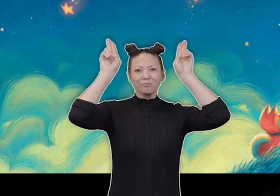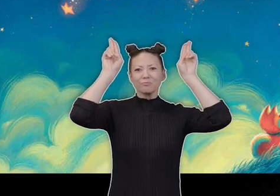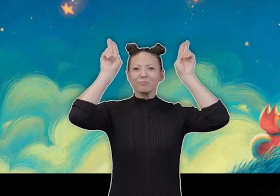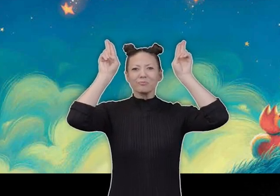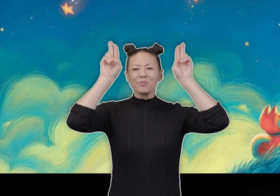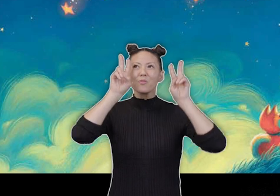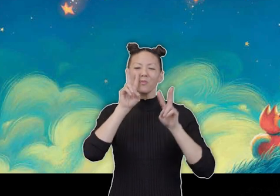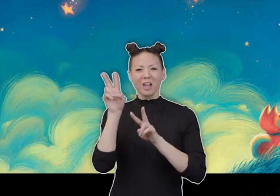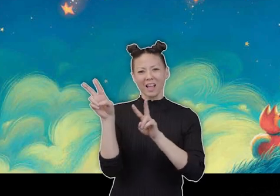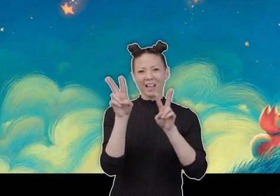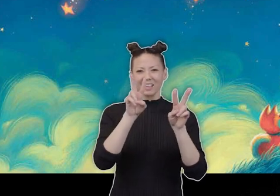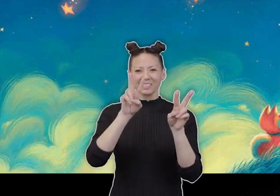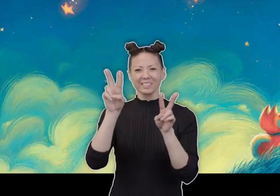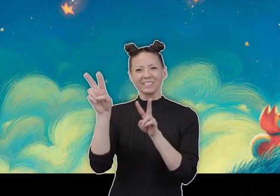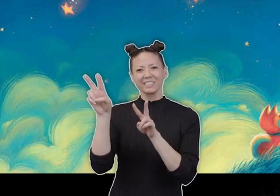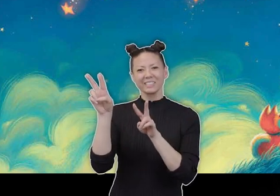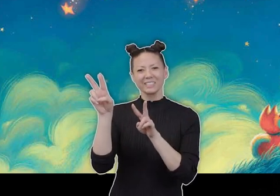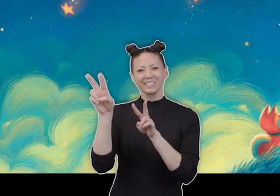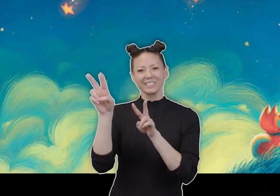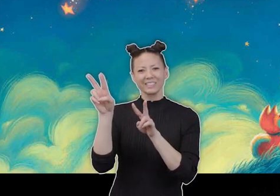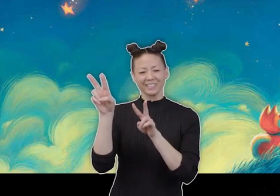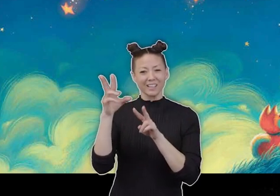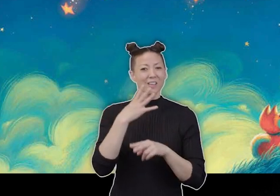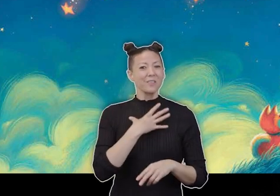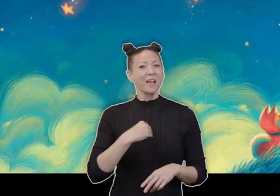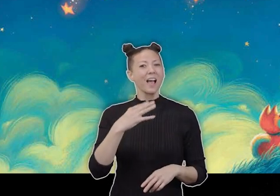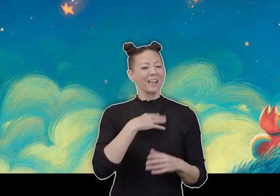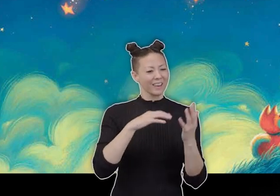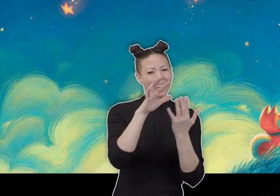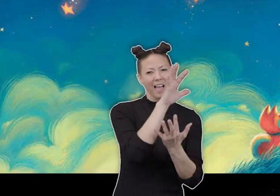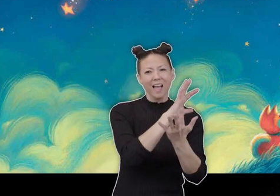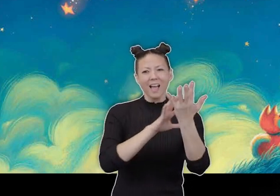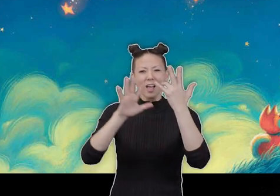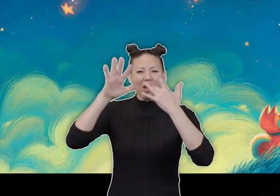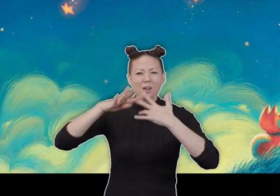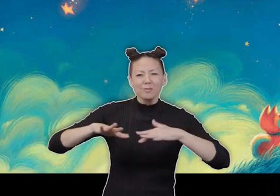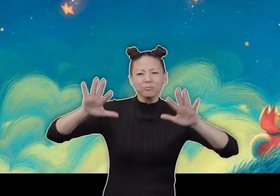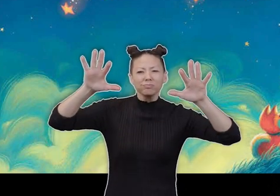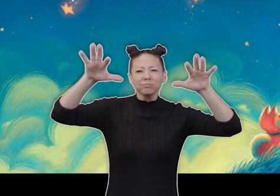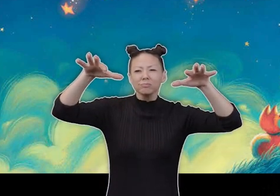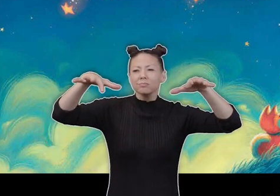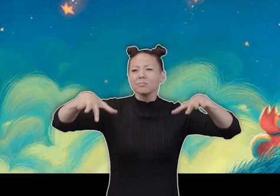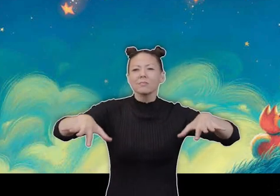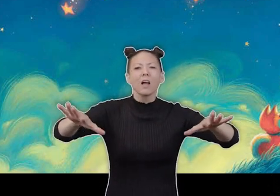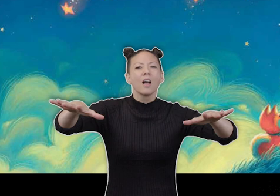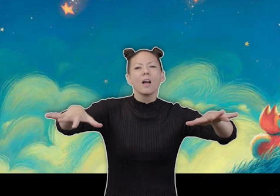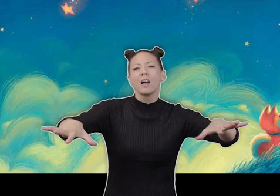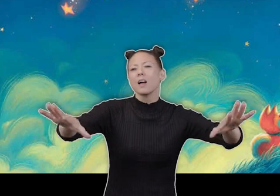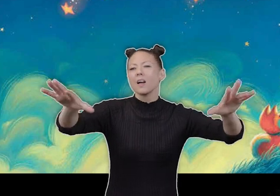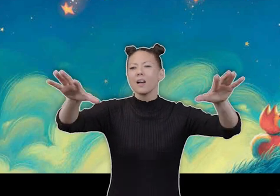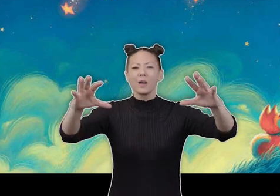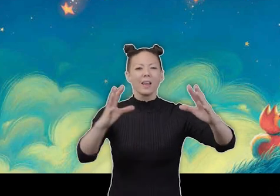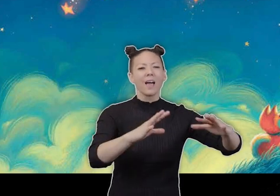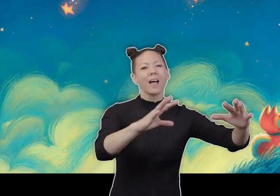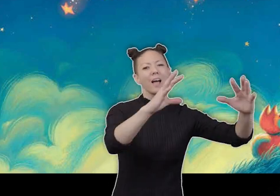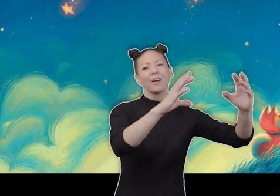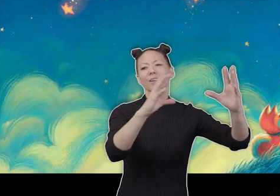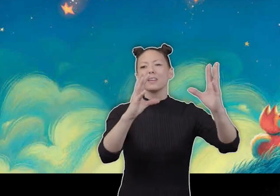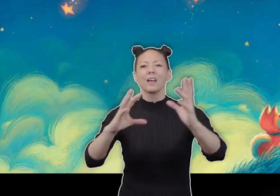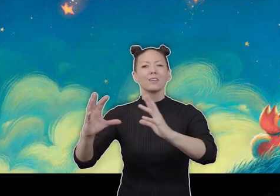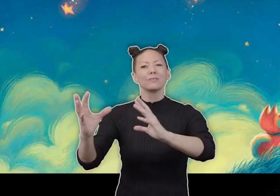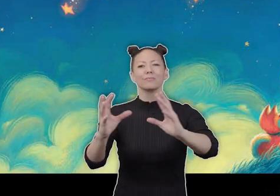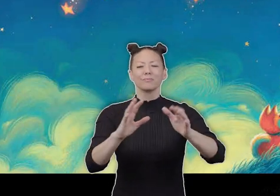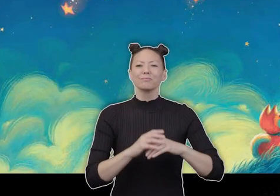ears, a Shiba Inu, sits and watches them. Puffy white clouds swirl and float in the